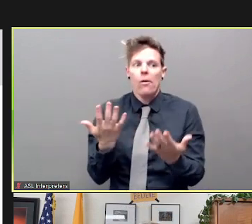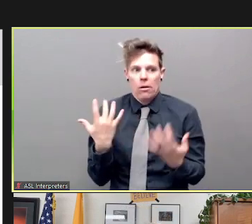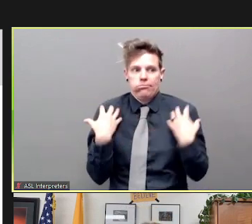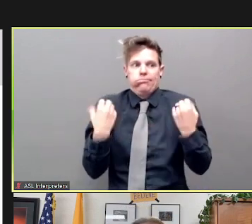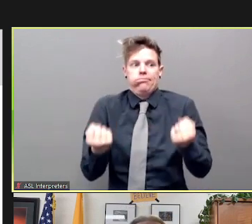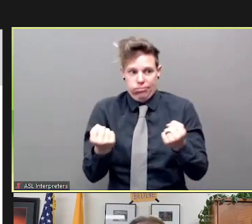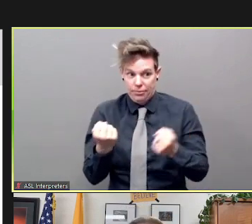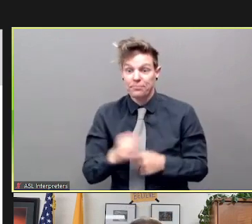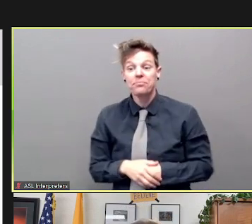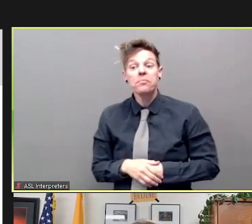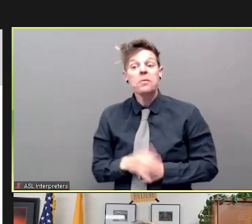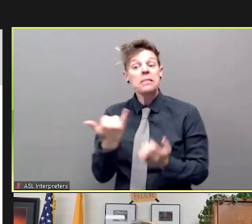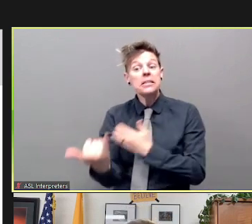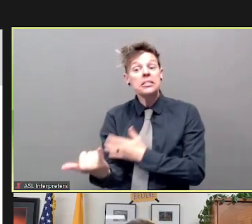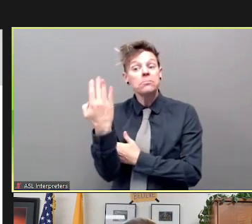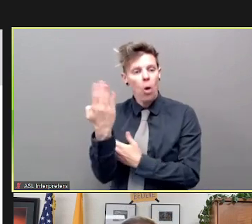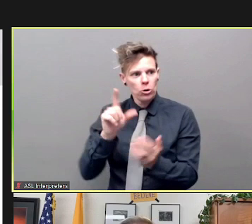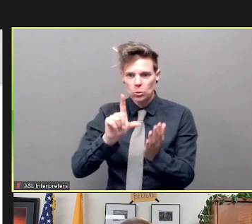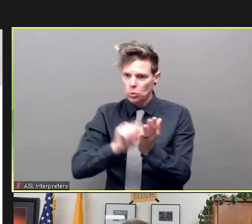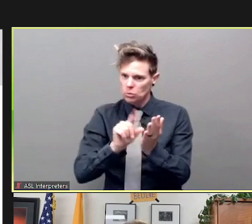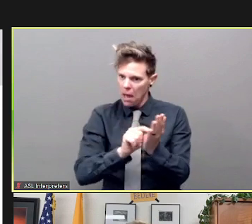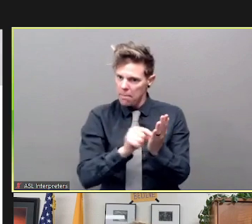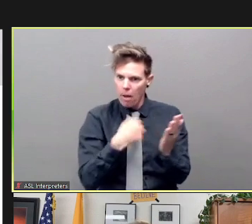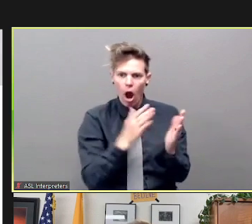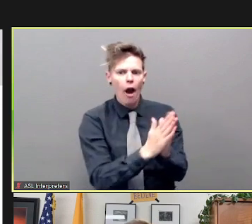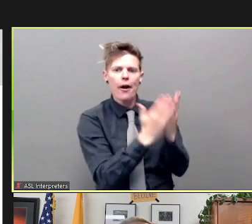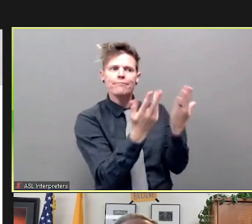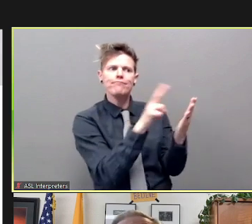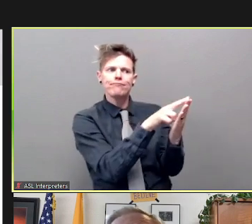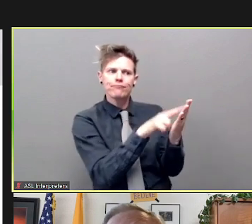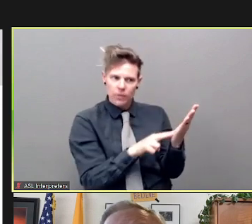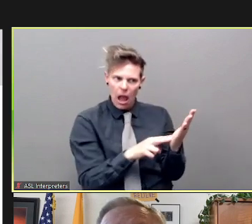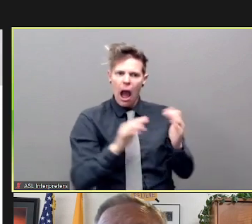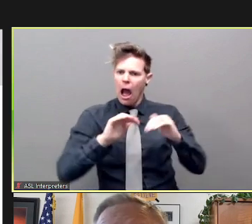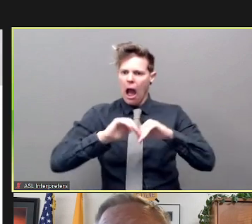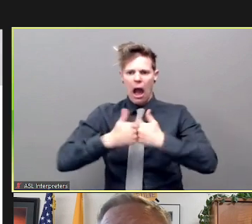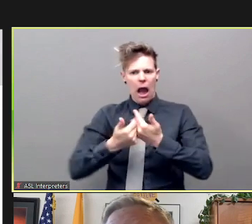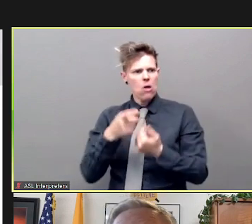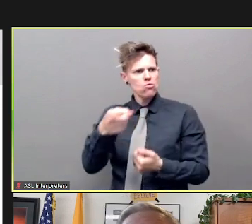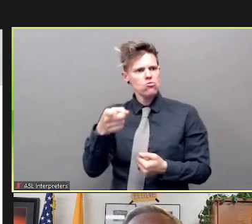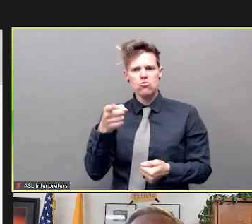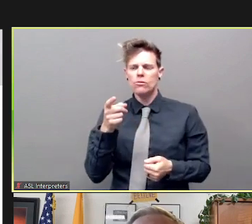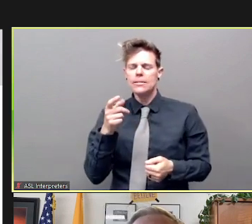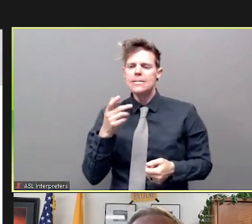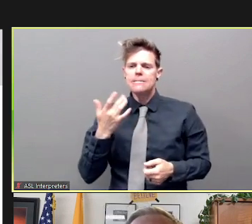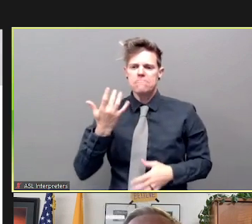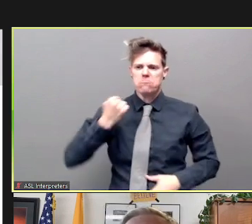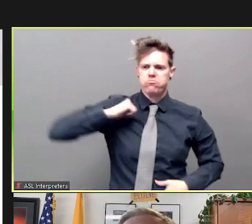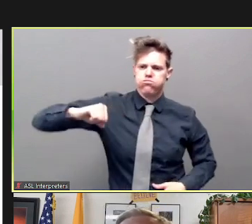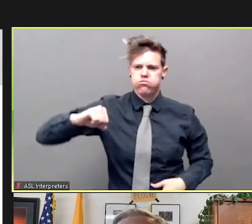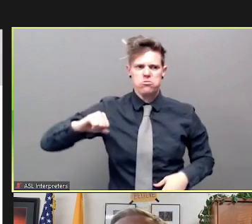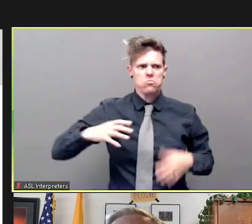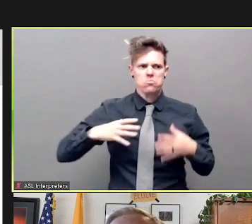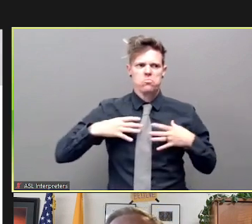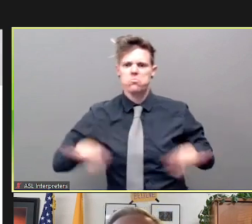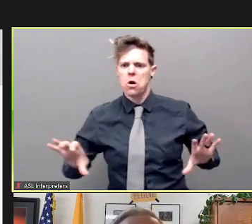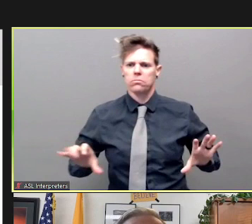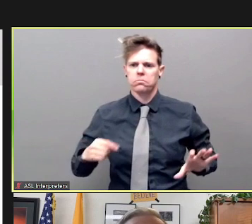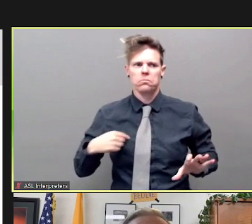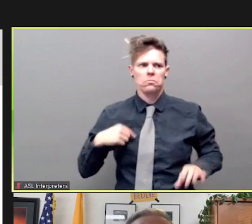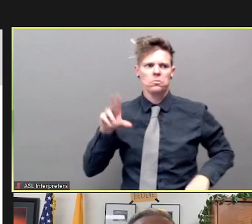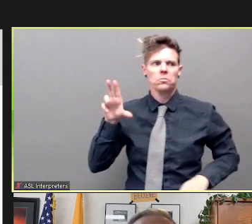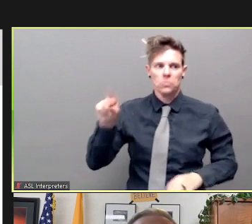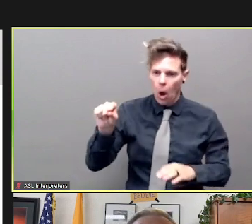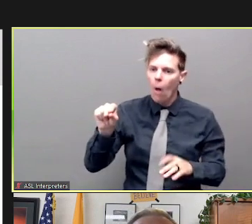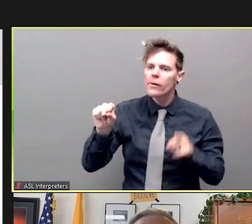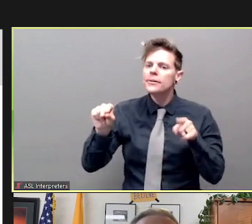out of vaccines. Those are available to people. And I just wanted to thank, I got a lot of emails from people on both sides of this